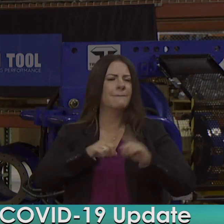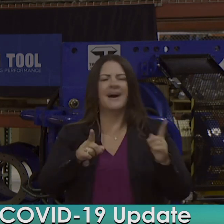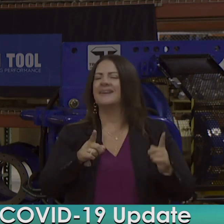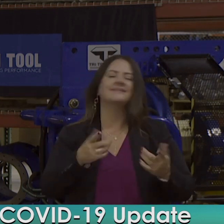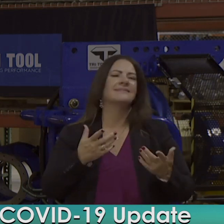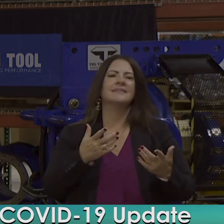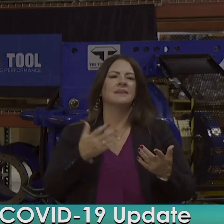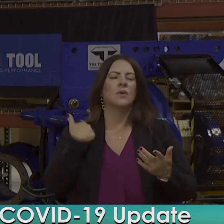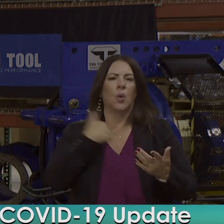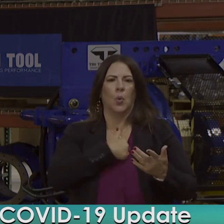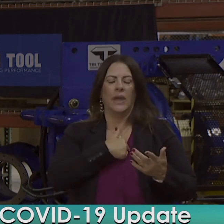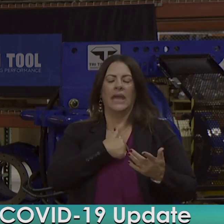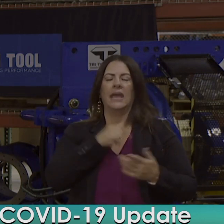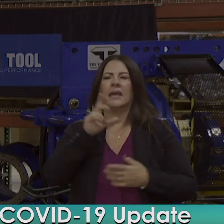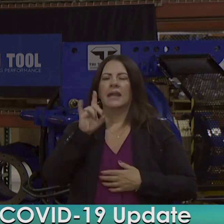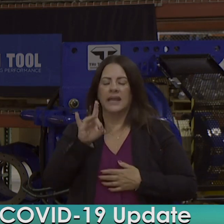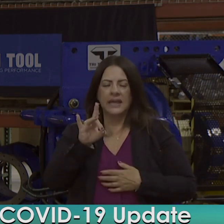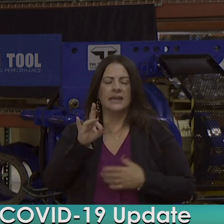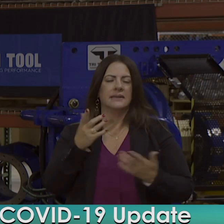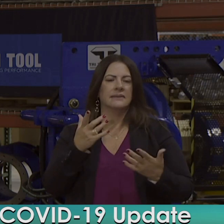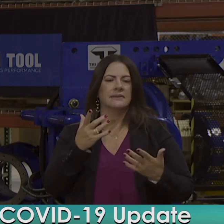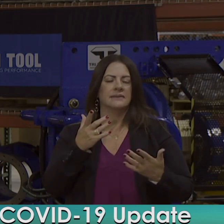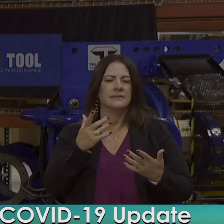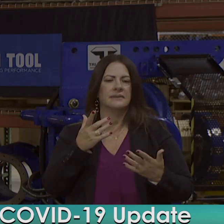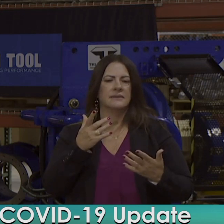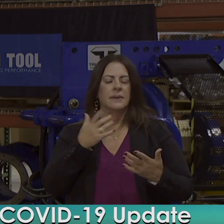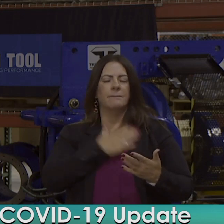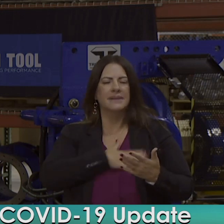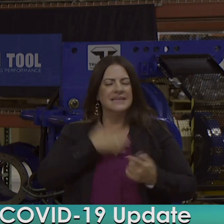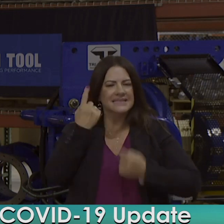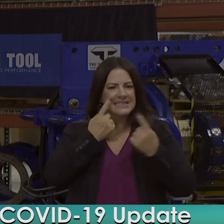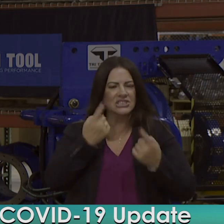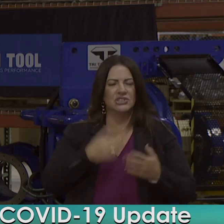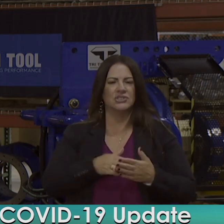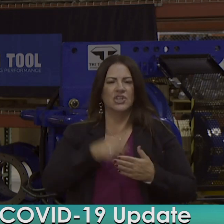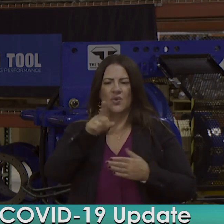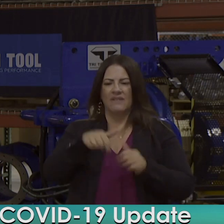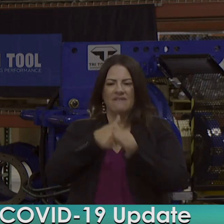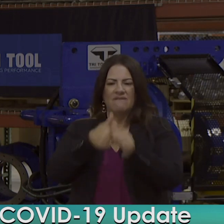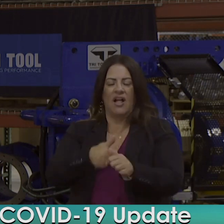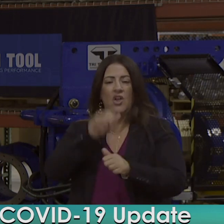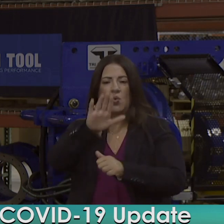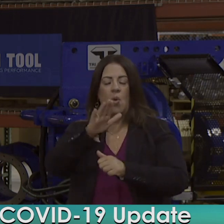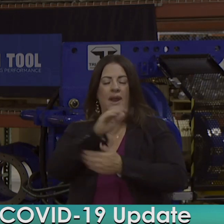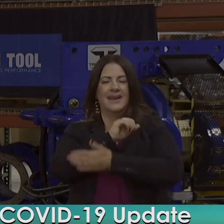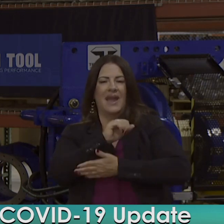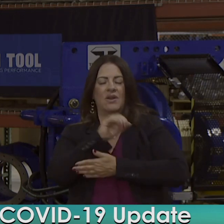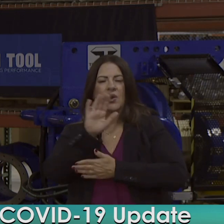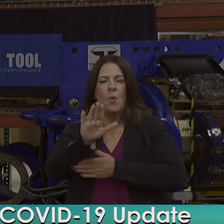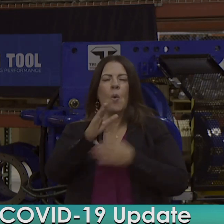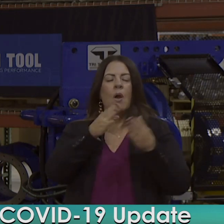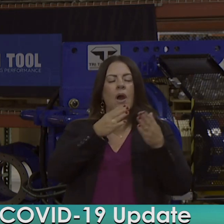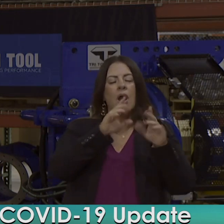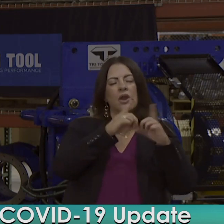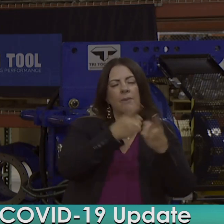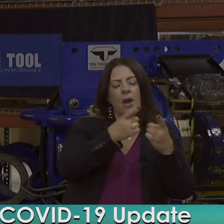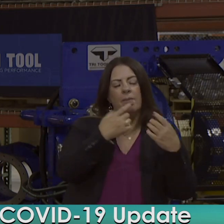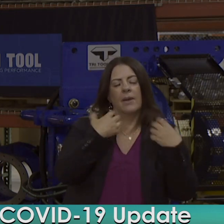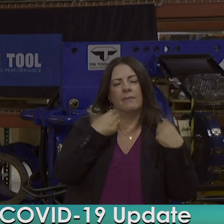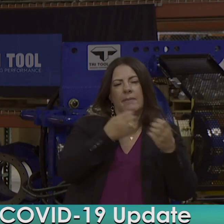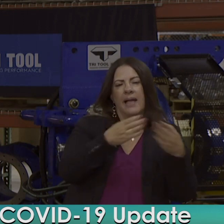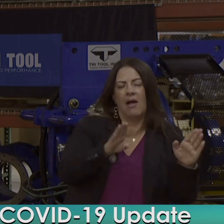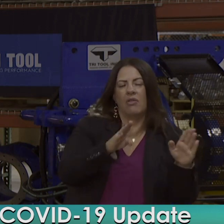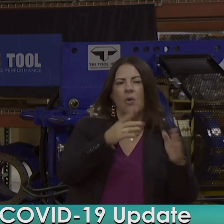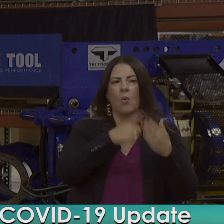has another layer of consideration, and that is local health officers that understand the unique conditions in their